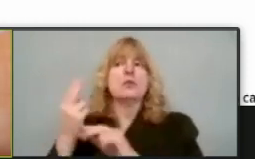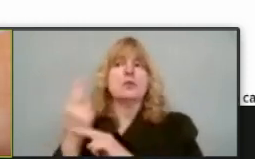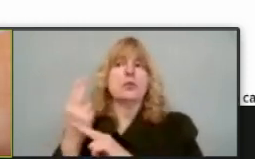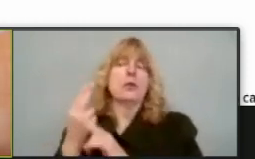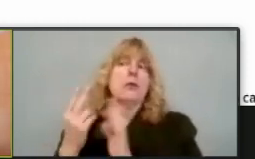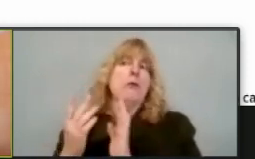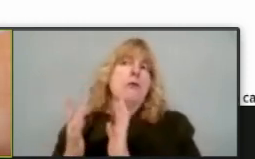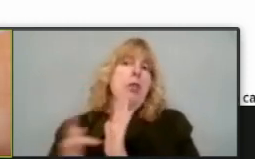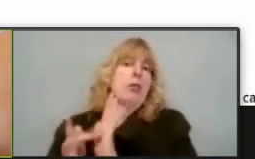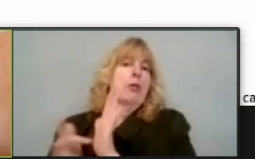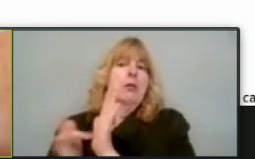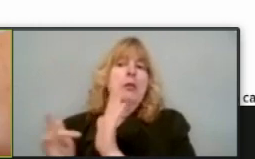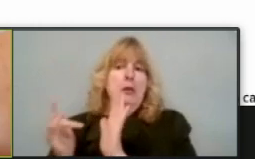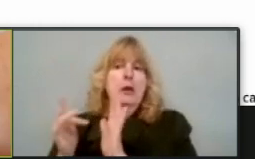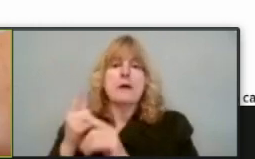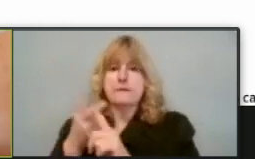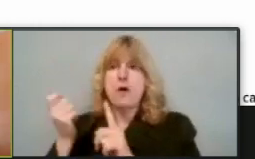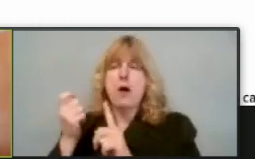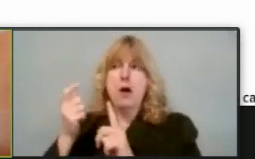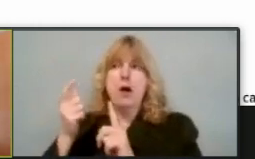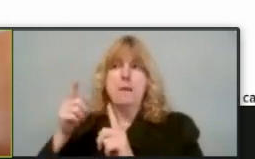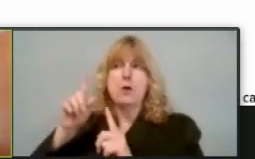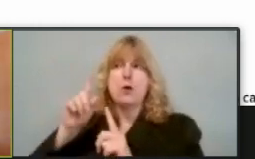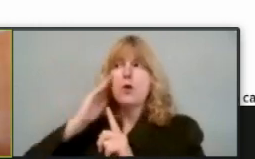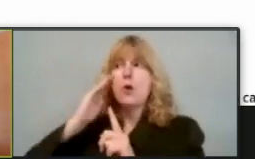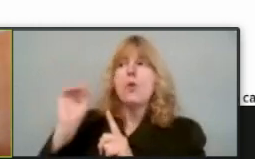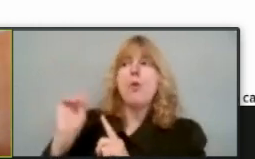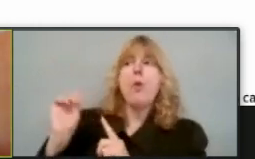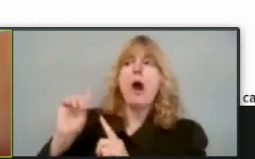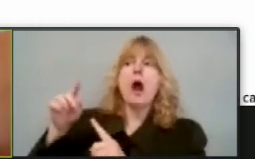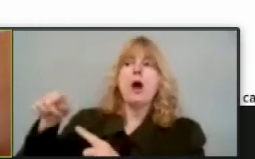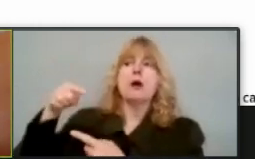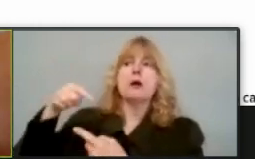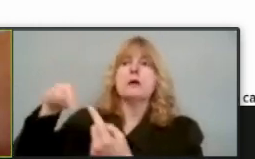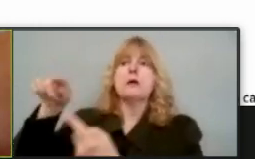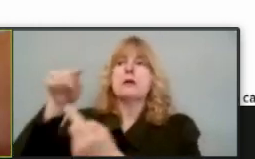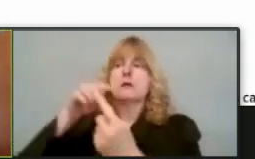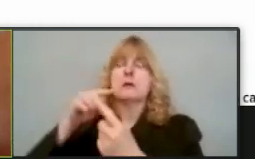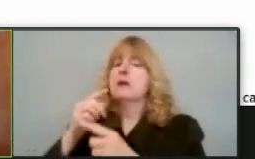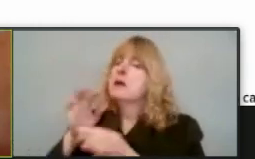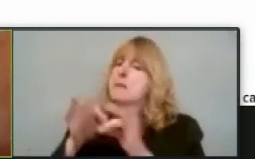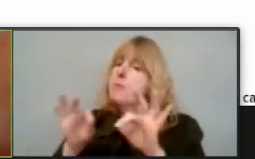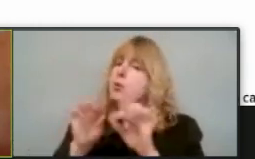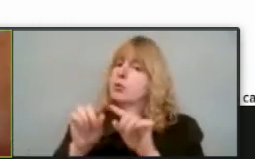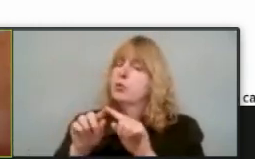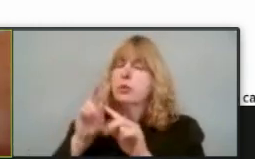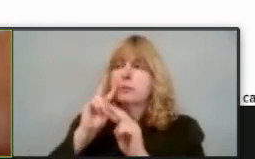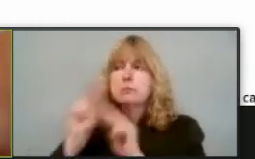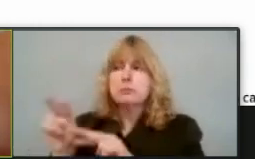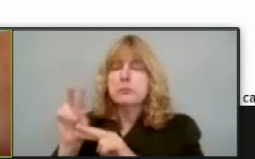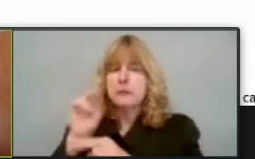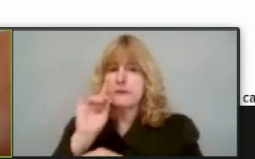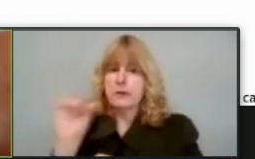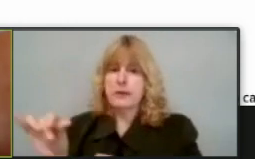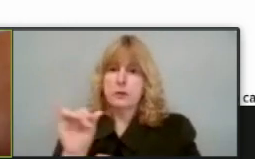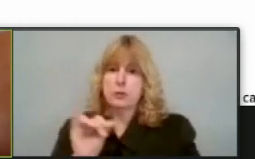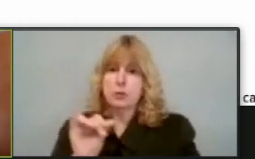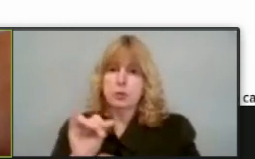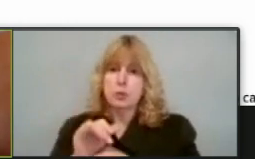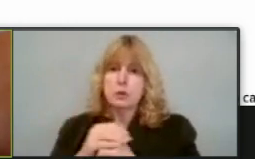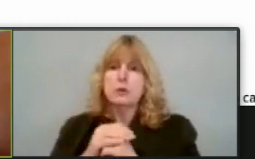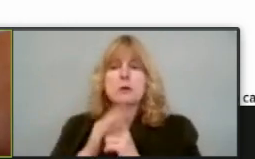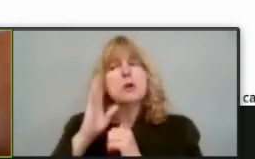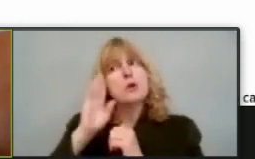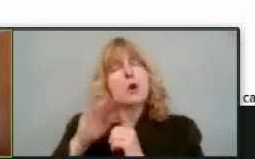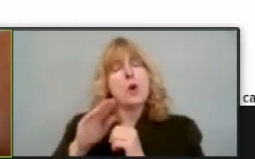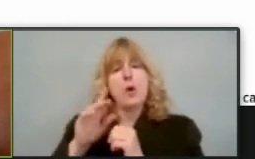where your teens are. So I think it's really important to keep an eye out for that as well. And just know that